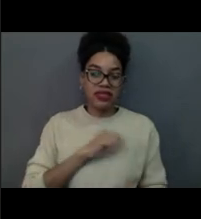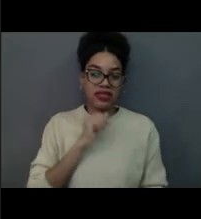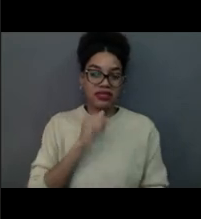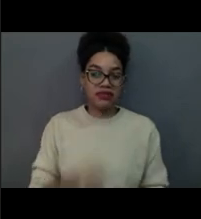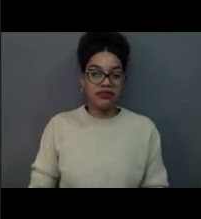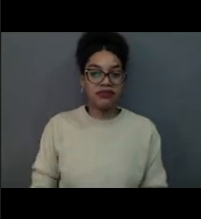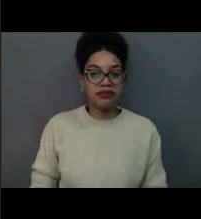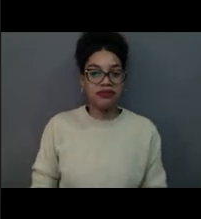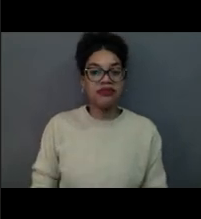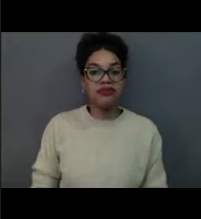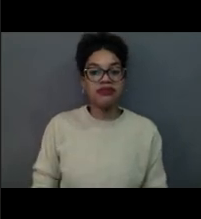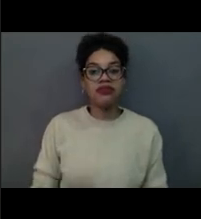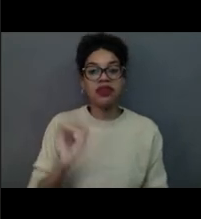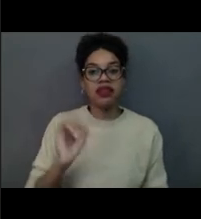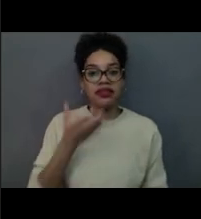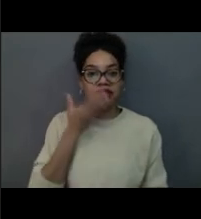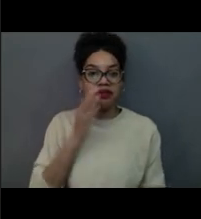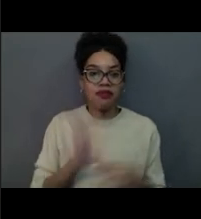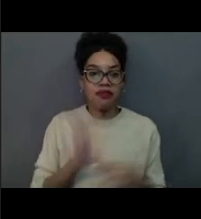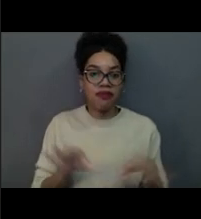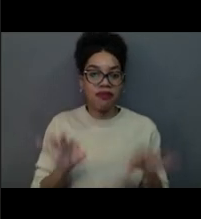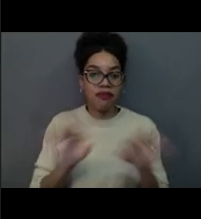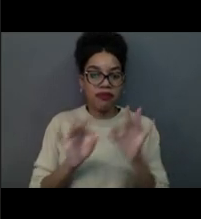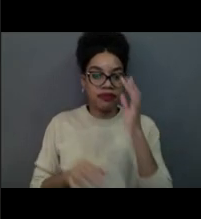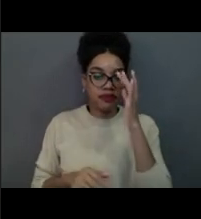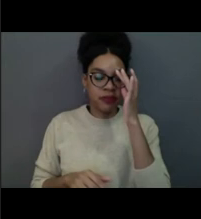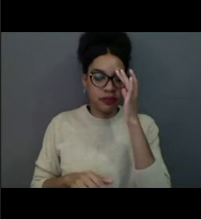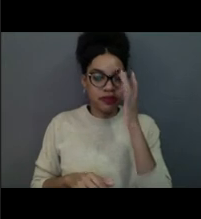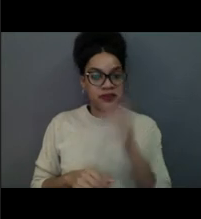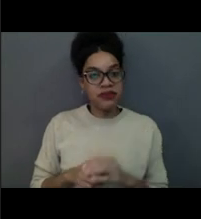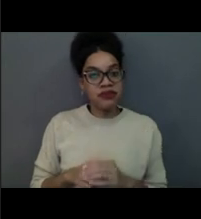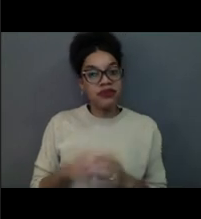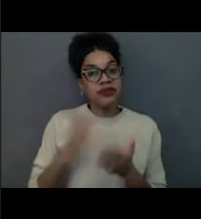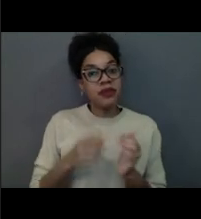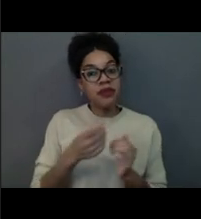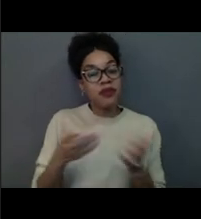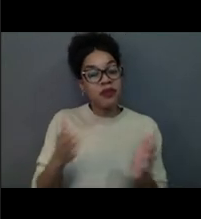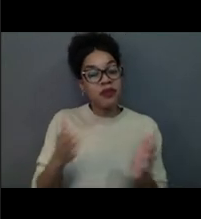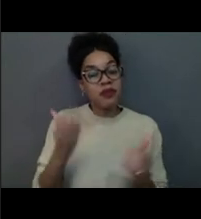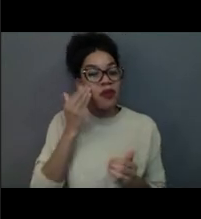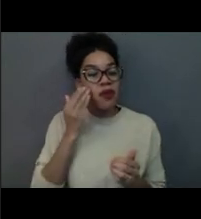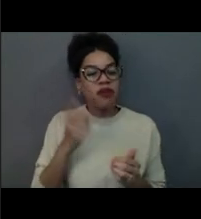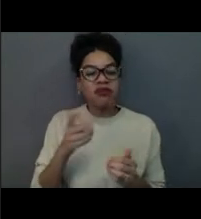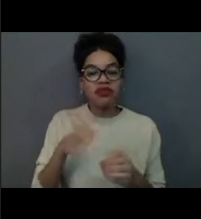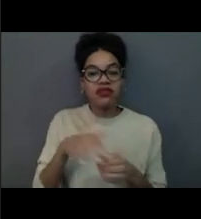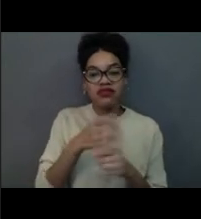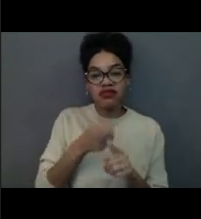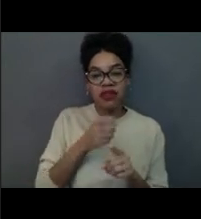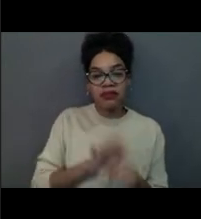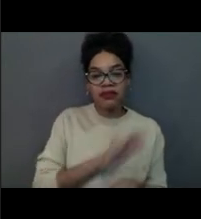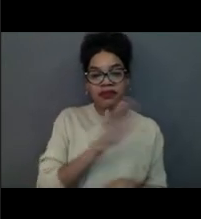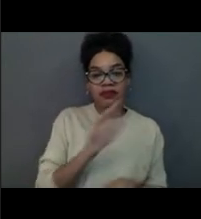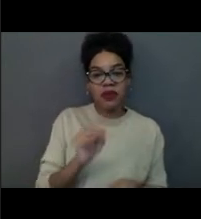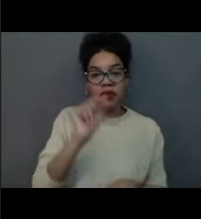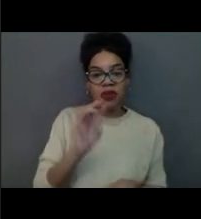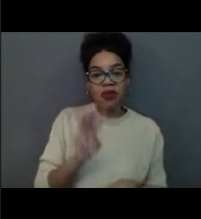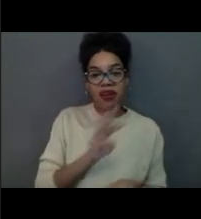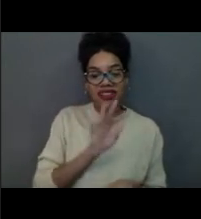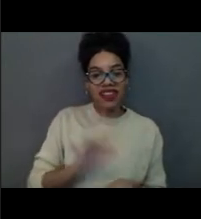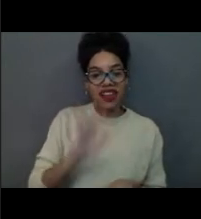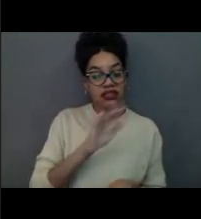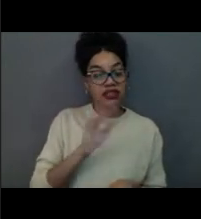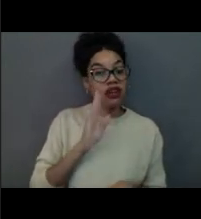So this is our sense of smell. Fun fact for all of you, and maybe you know this if you're from the Pacific Northwest, but really high quality raw